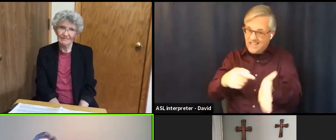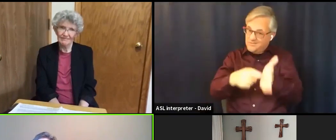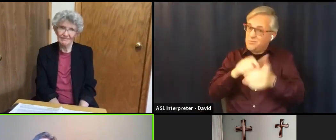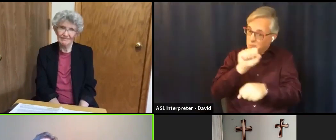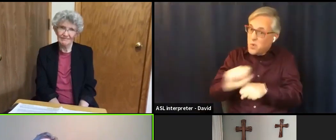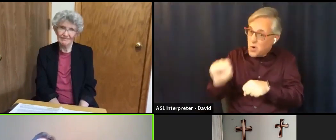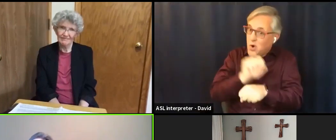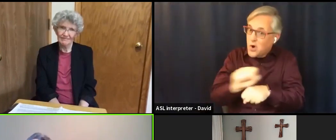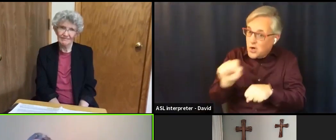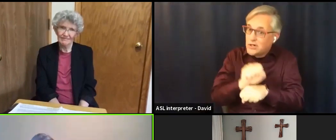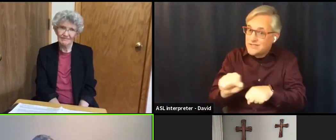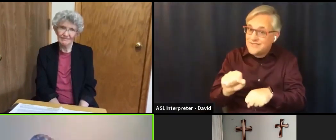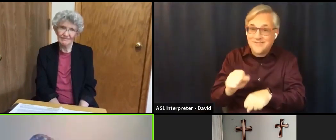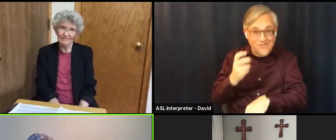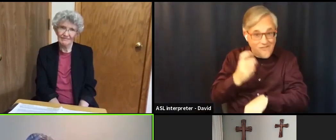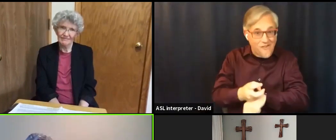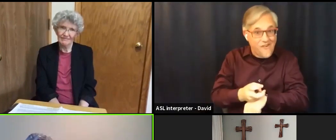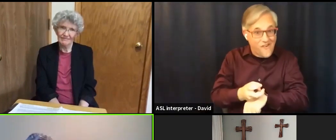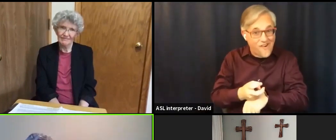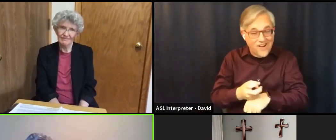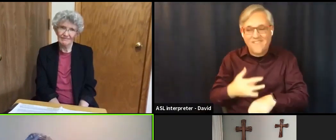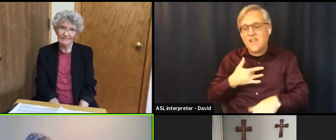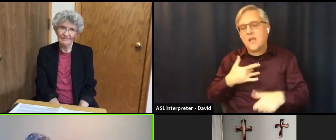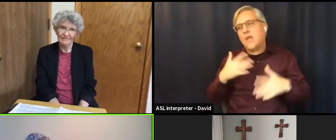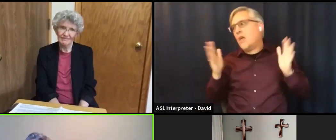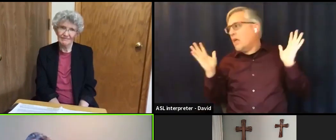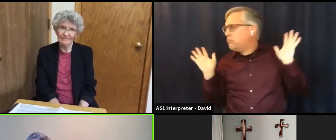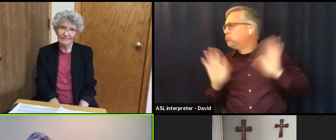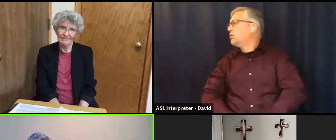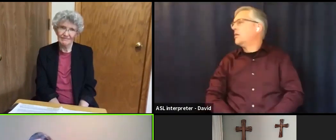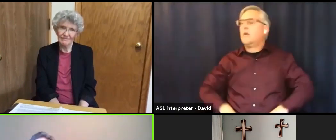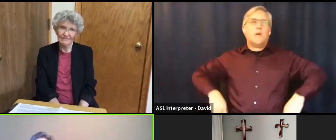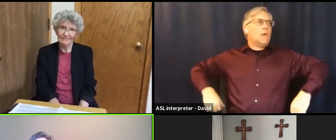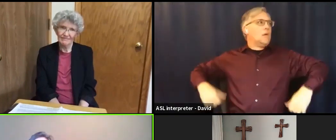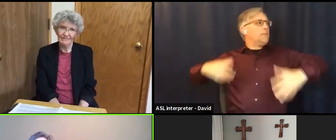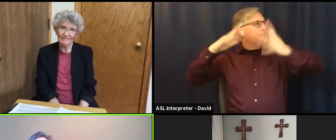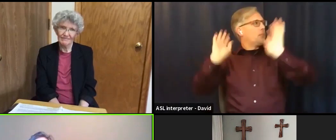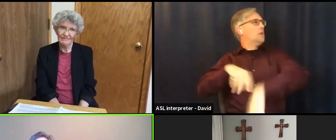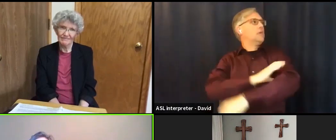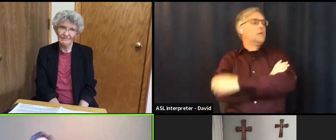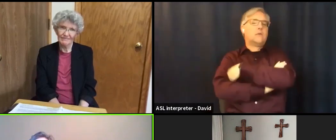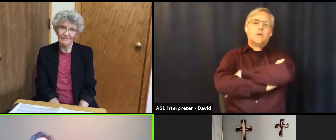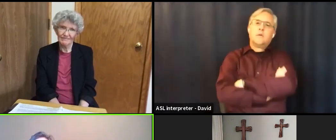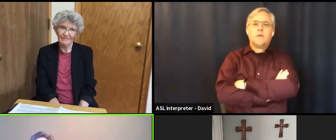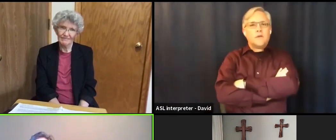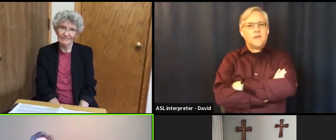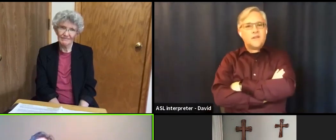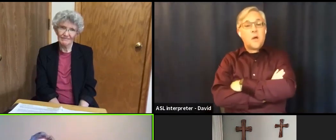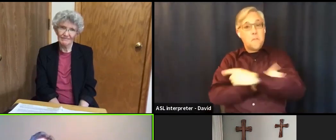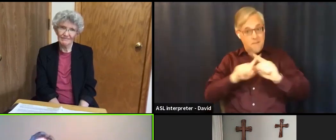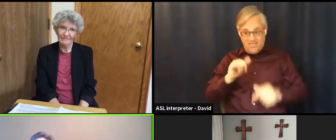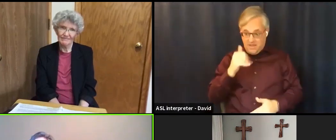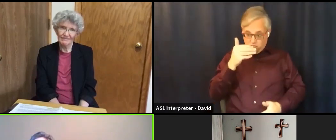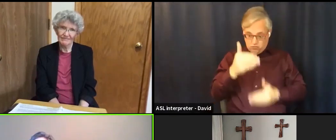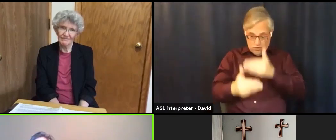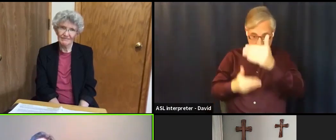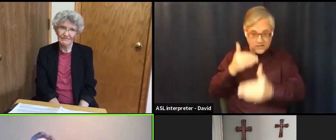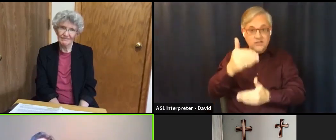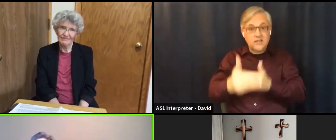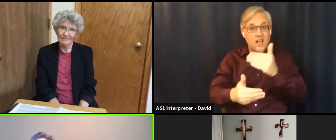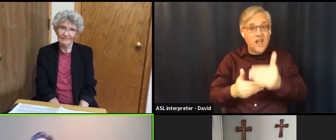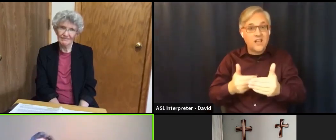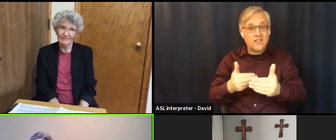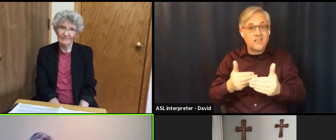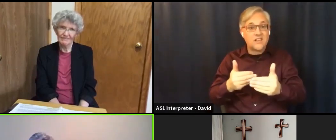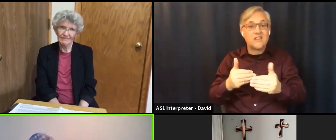And so as that process happens, it becomes hard to believe that we still are